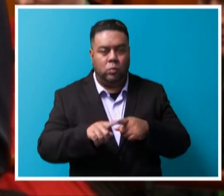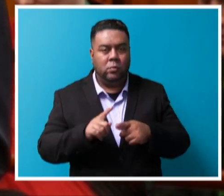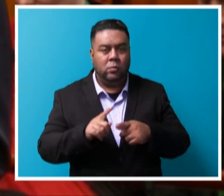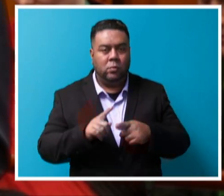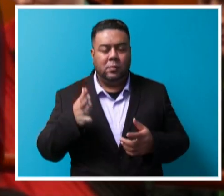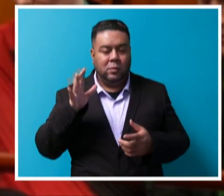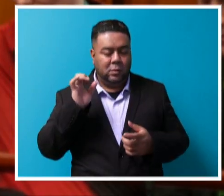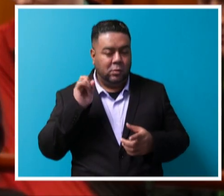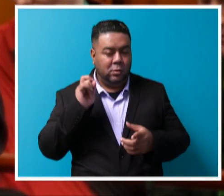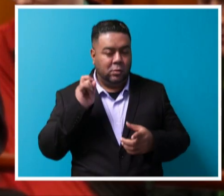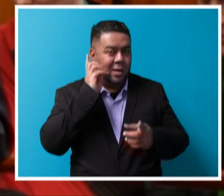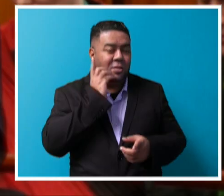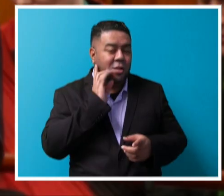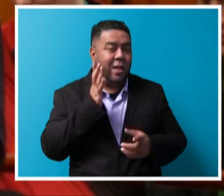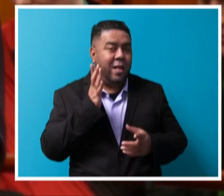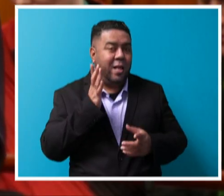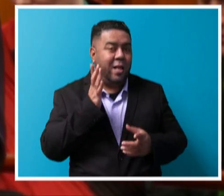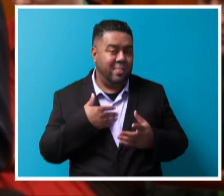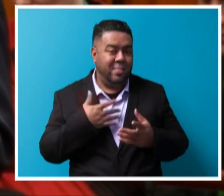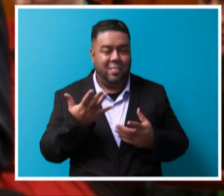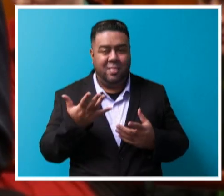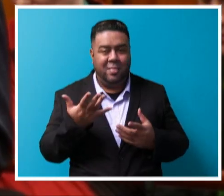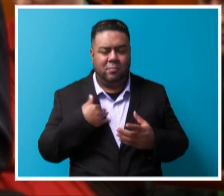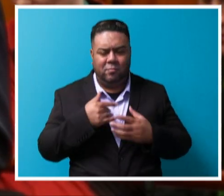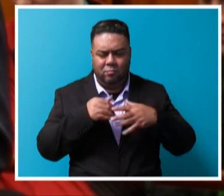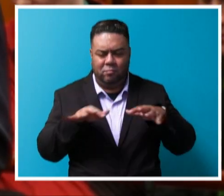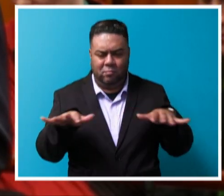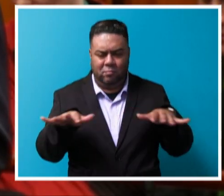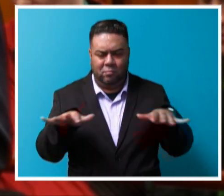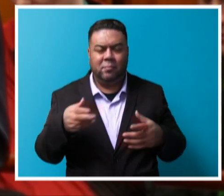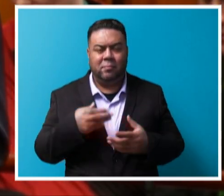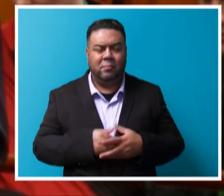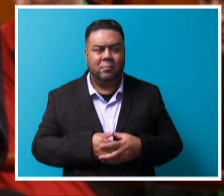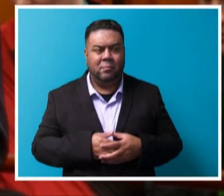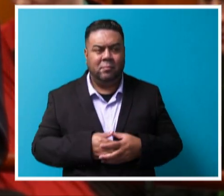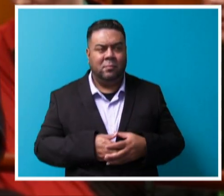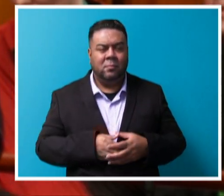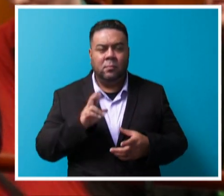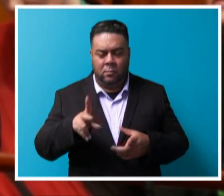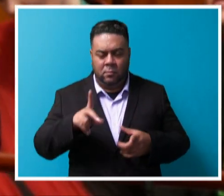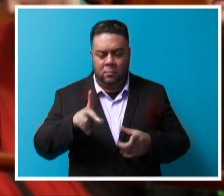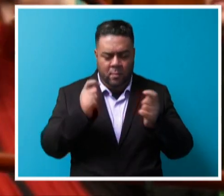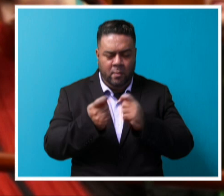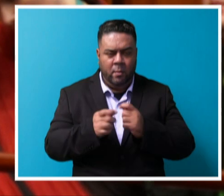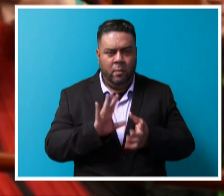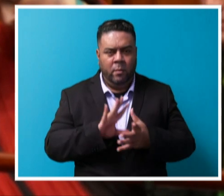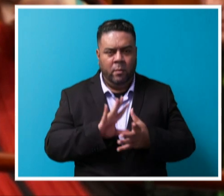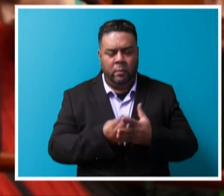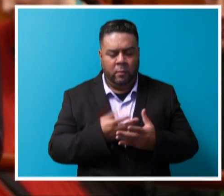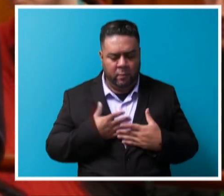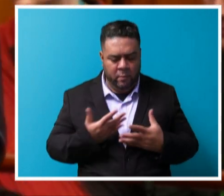telemedicine, artificial intelligence, and modern diagnostic technologies are transforming our healthcare